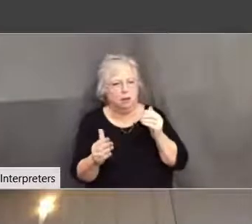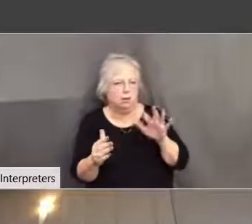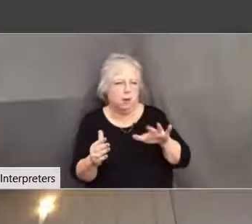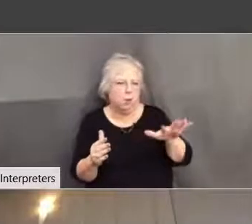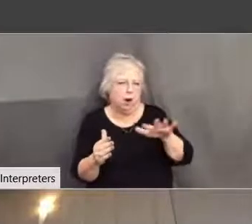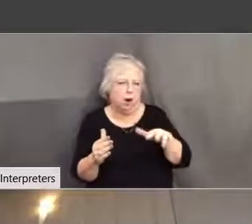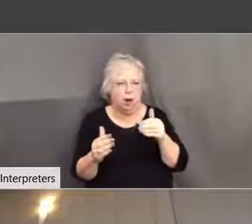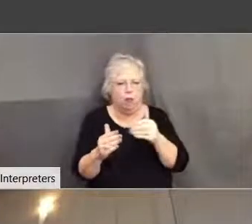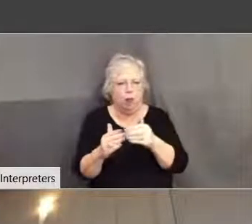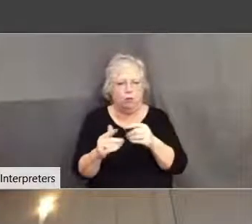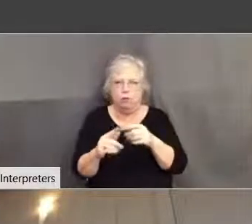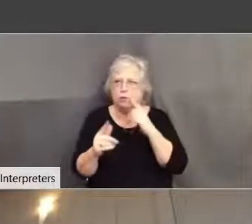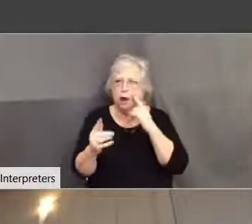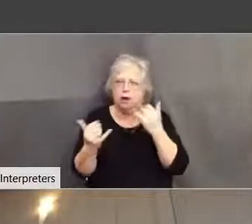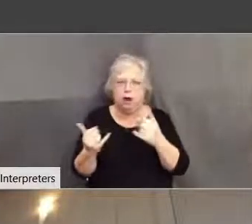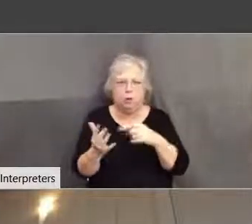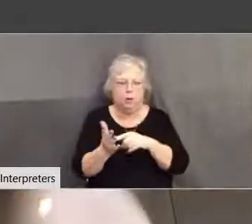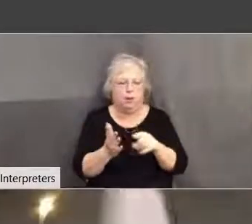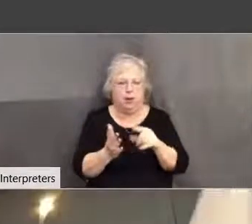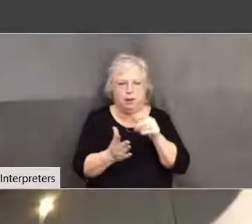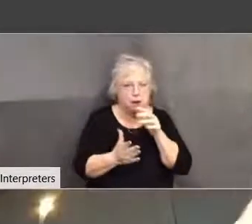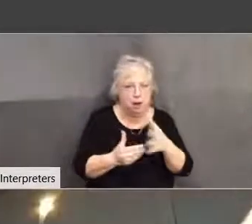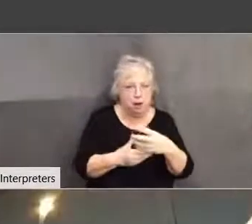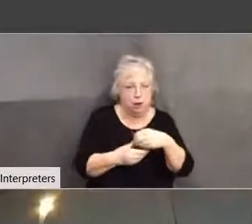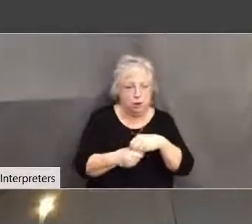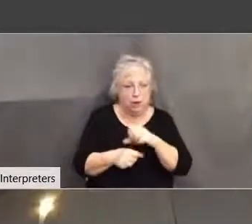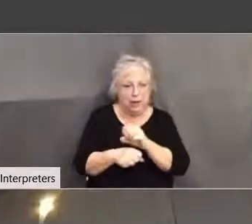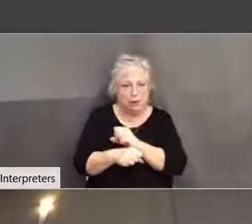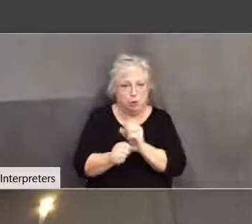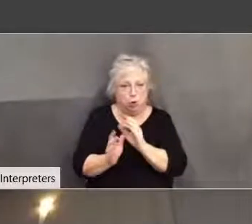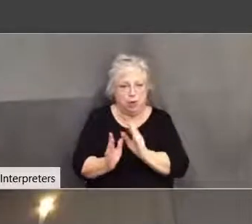right now, not including employees,